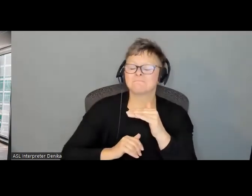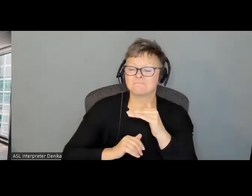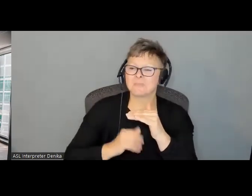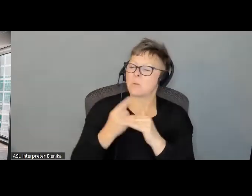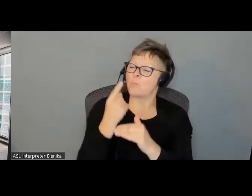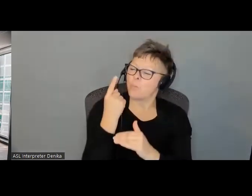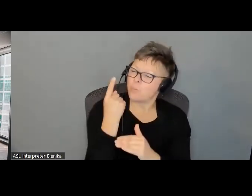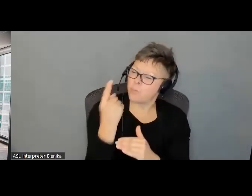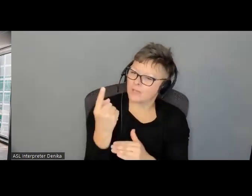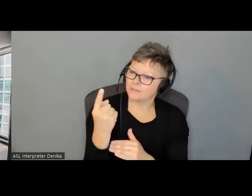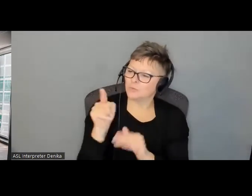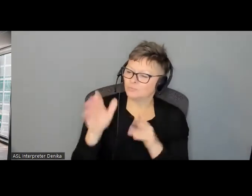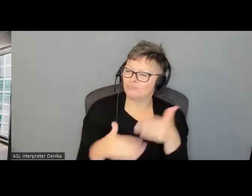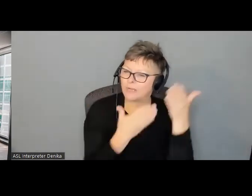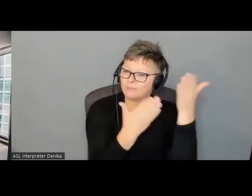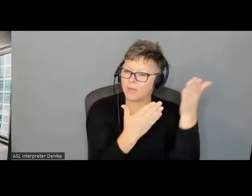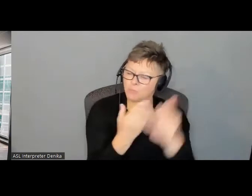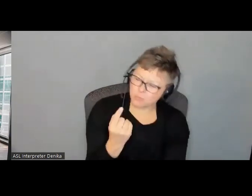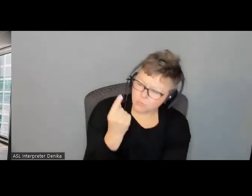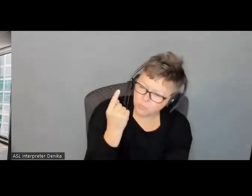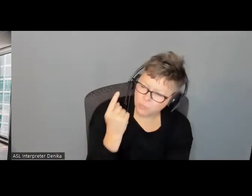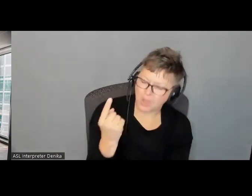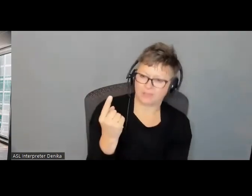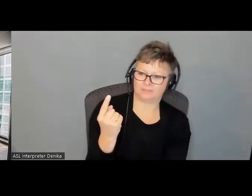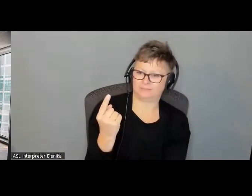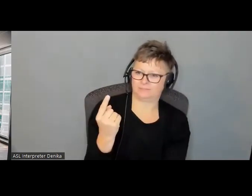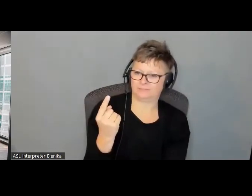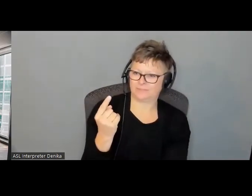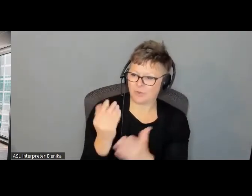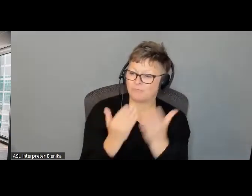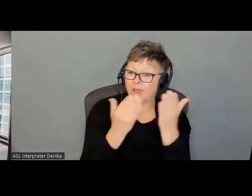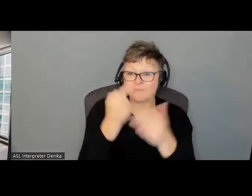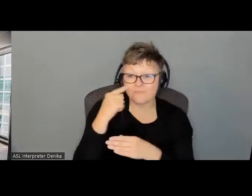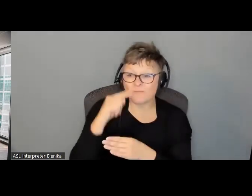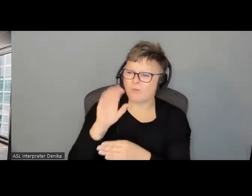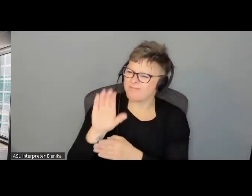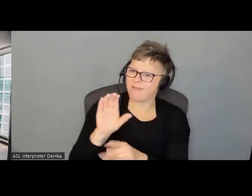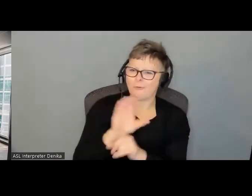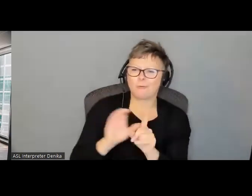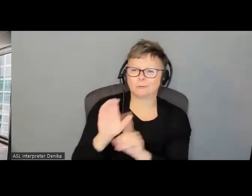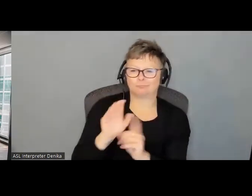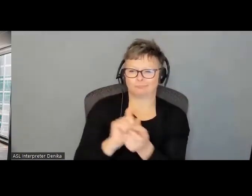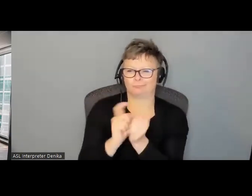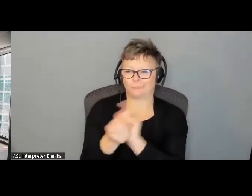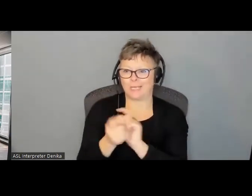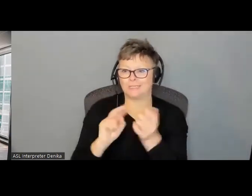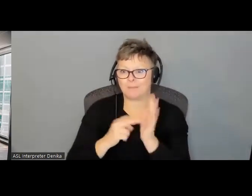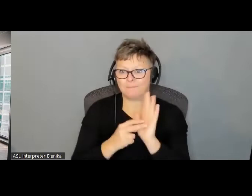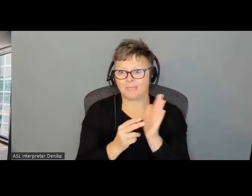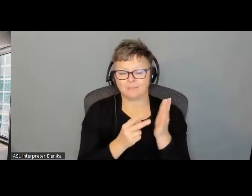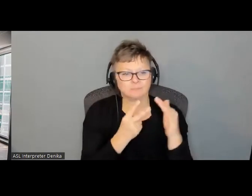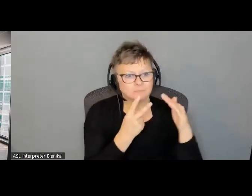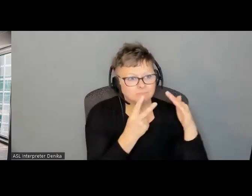would recommend to change that culture towards one of anticipation, accommodation,